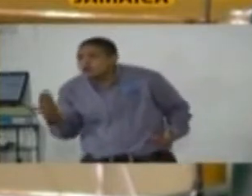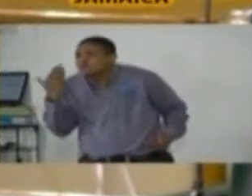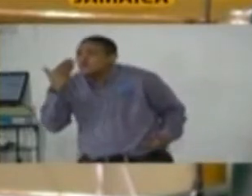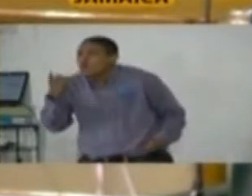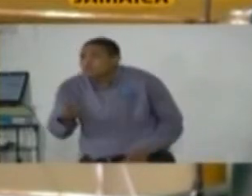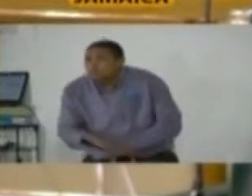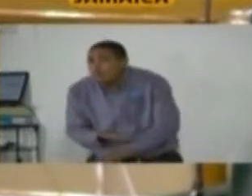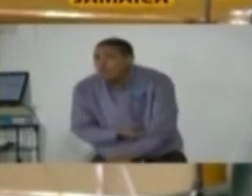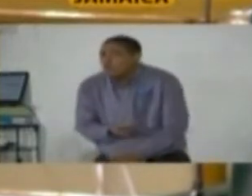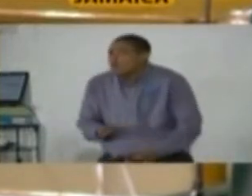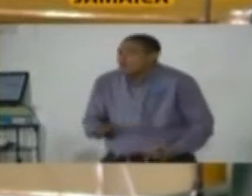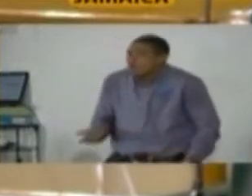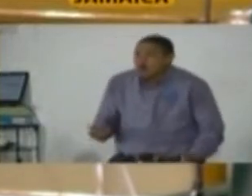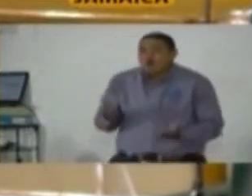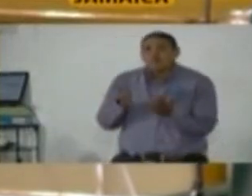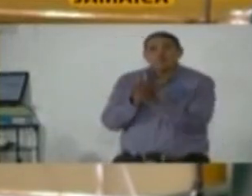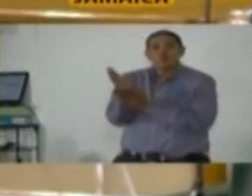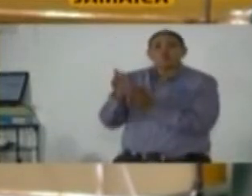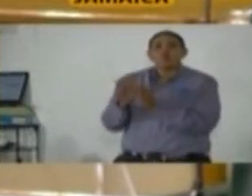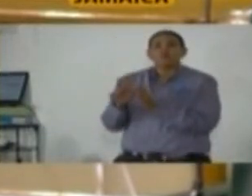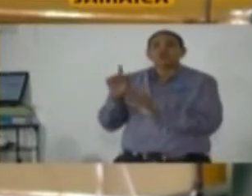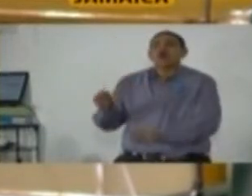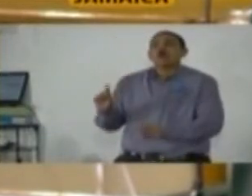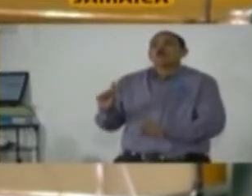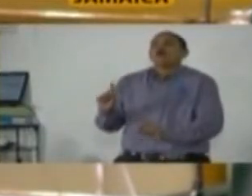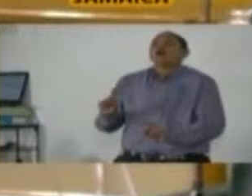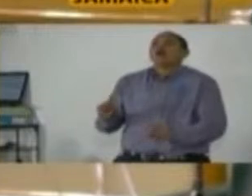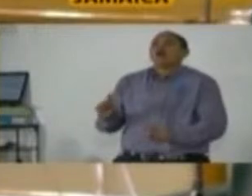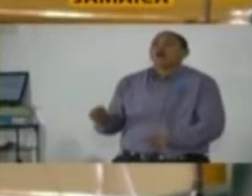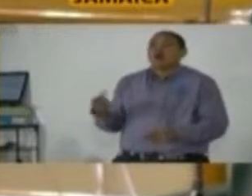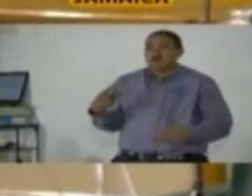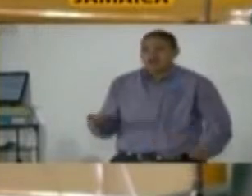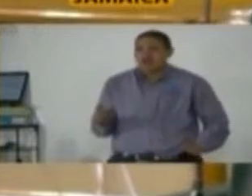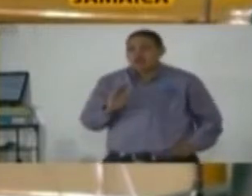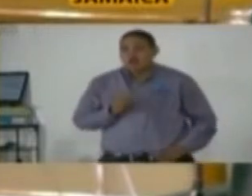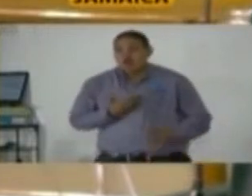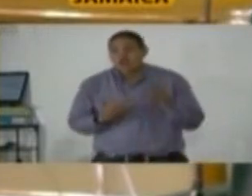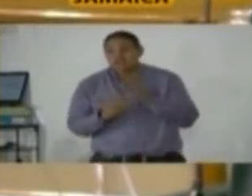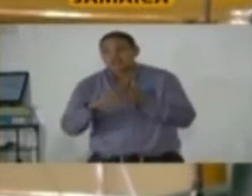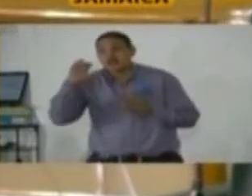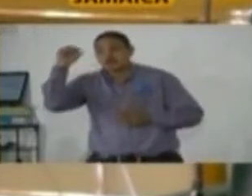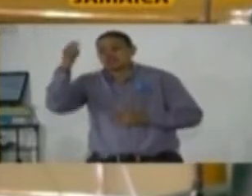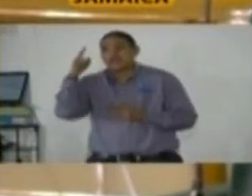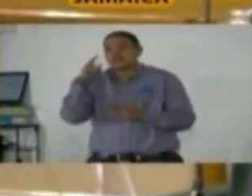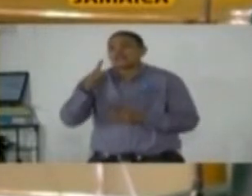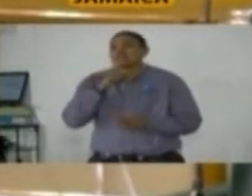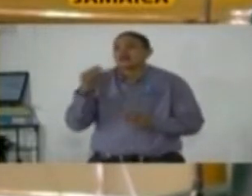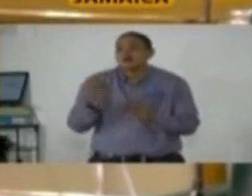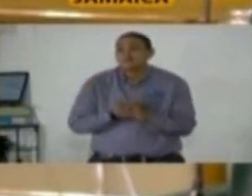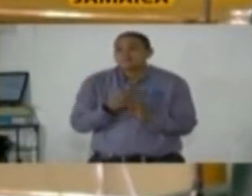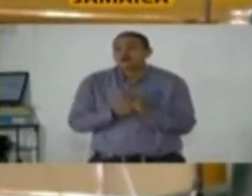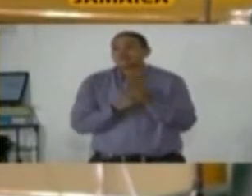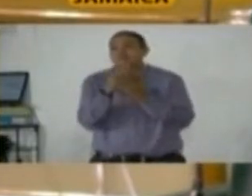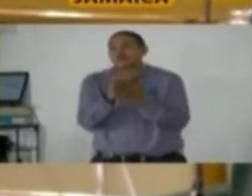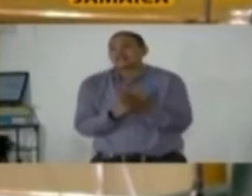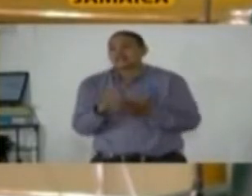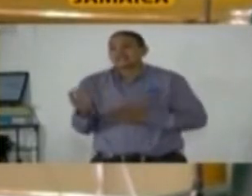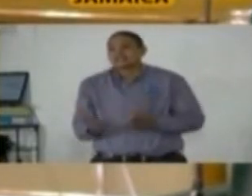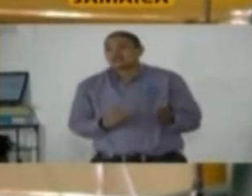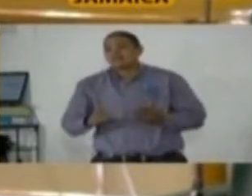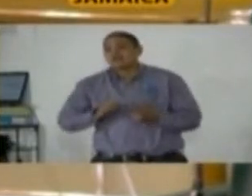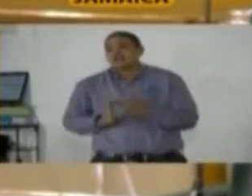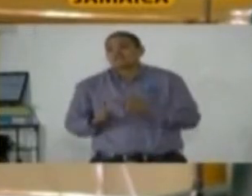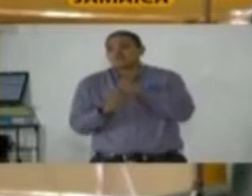approximately 750,000 visits to our website. Our top 10 hits include our mathematics lesson plans and the